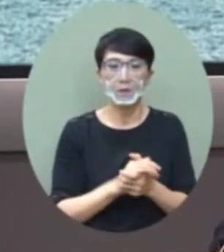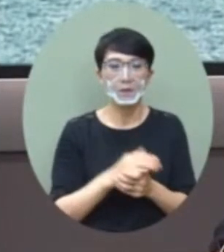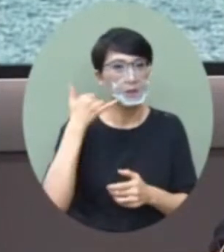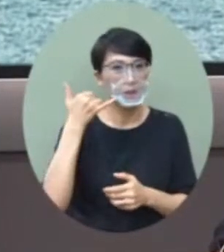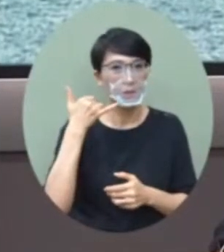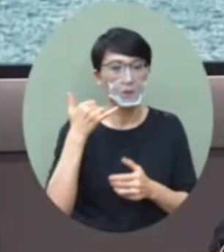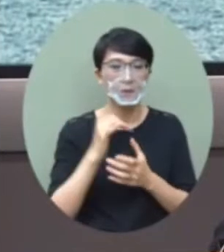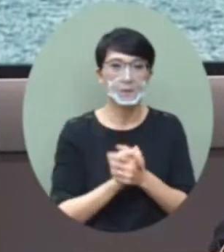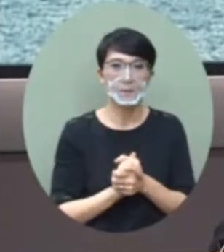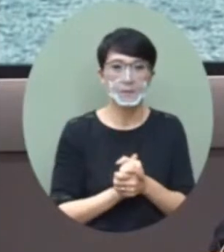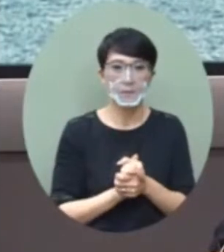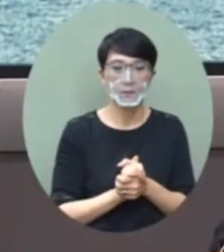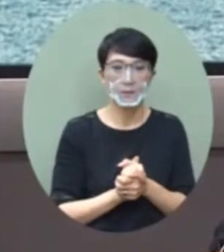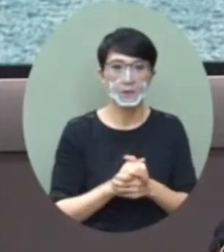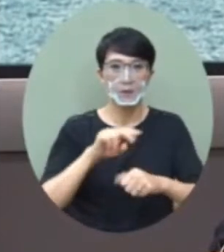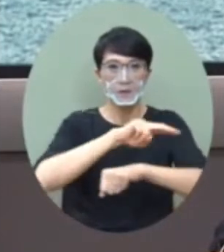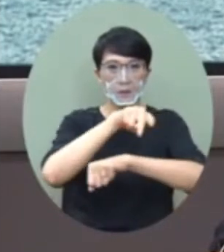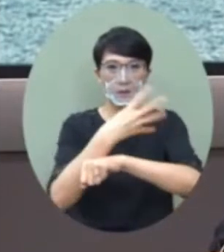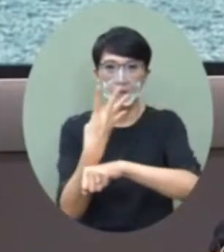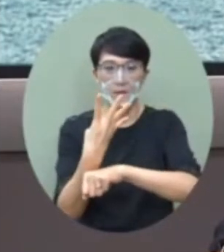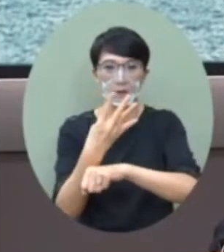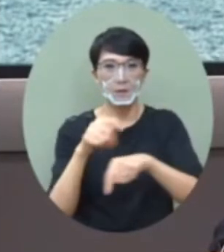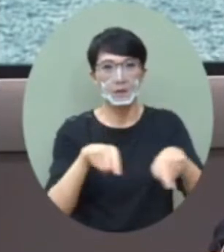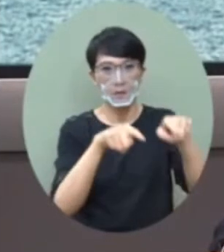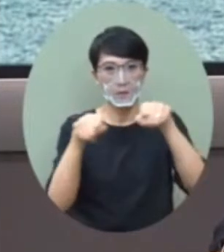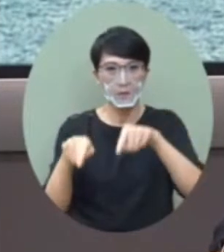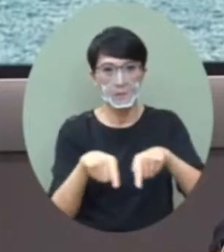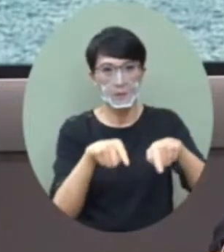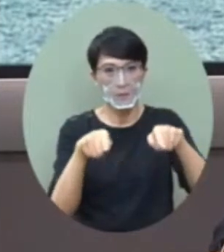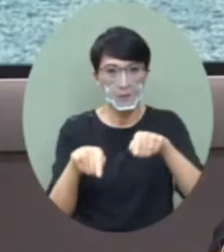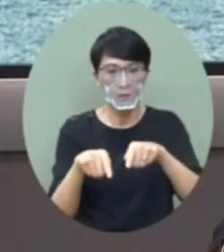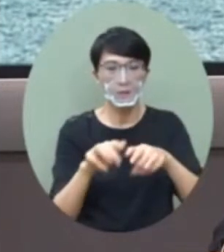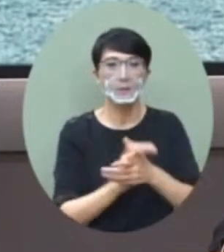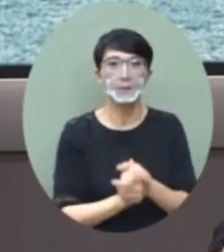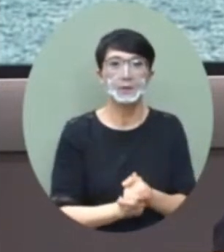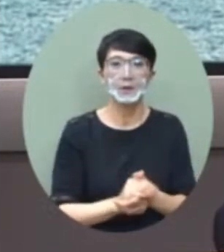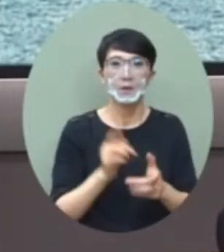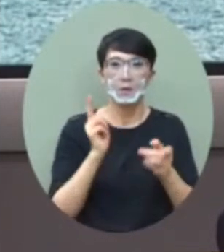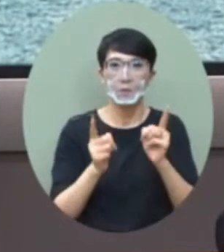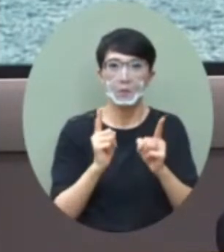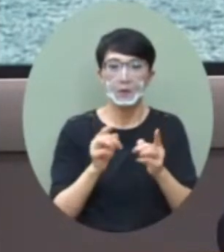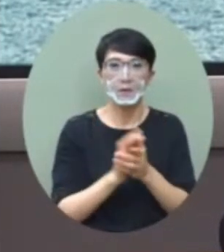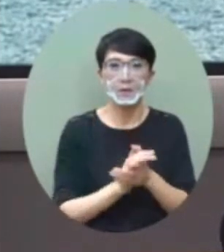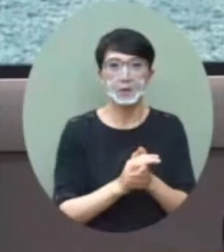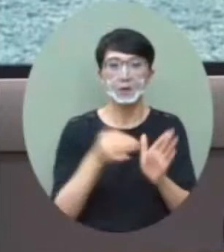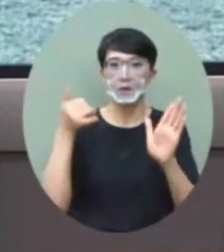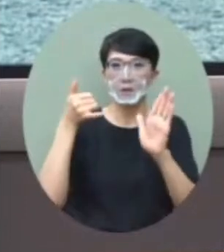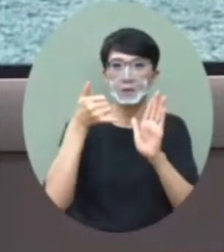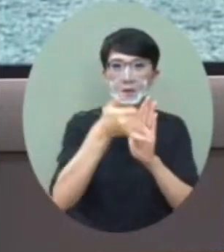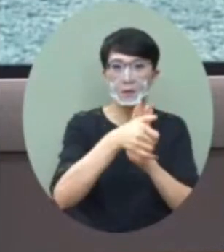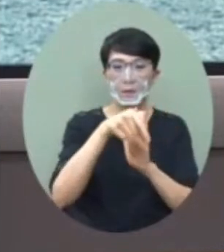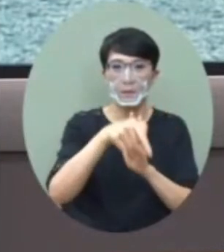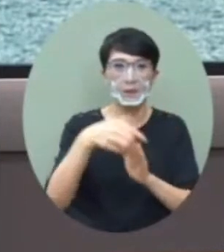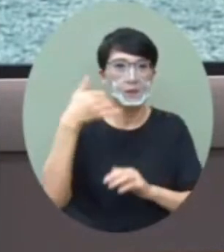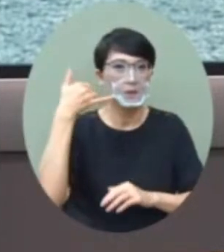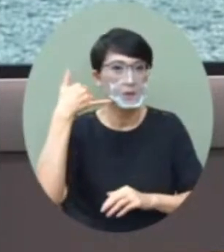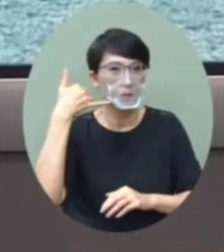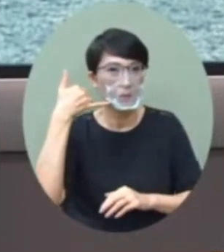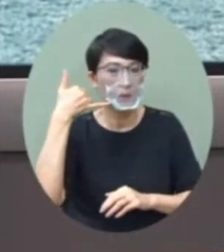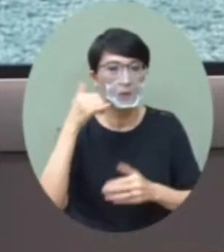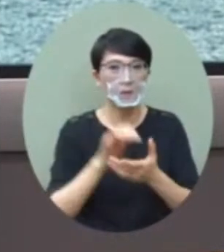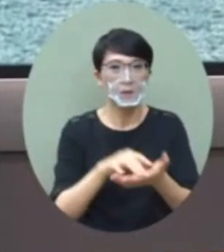is 1-833-6119. This is a computerized 24-hour hotline.